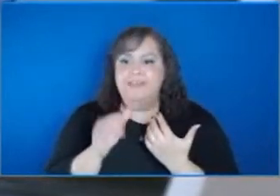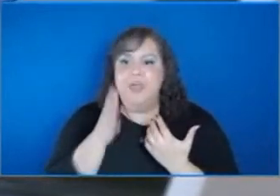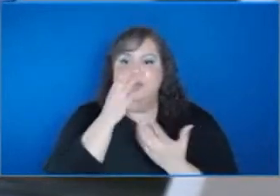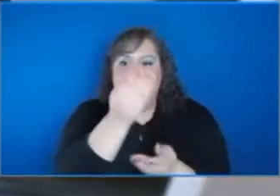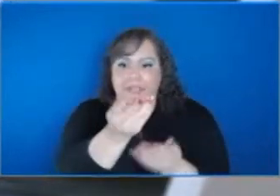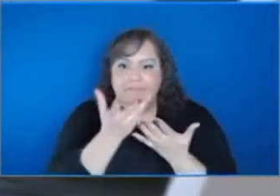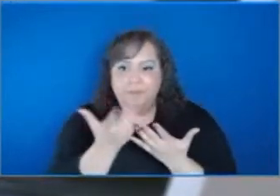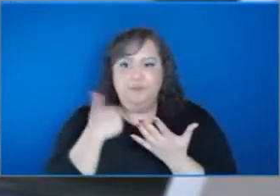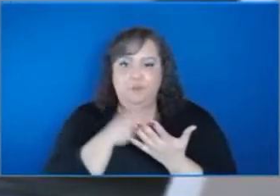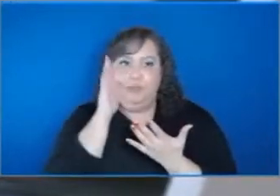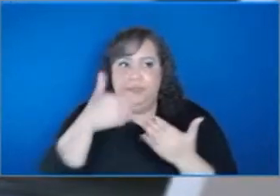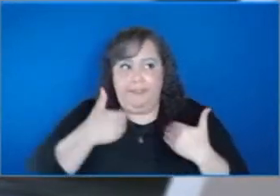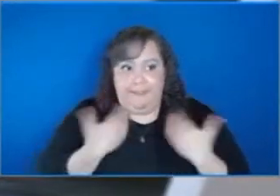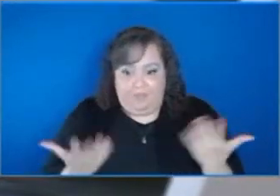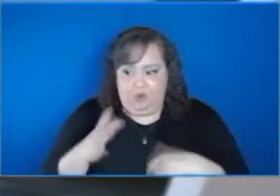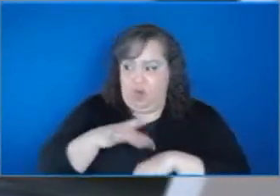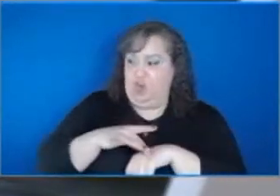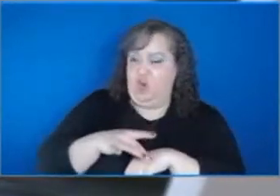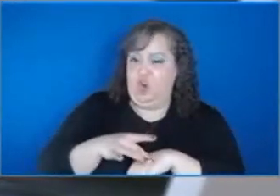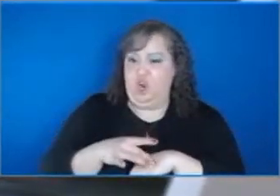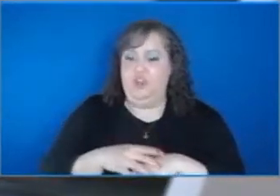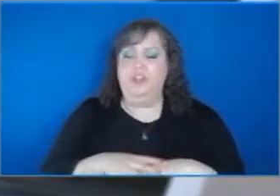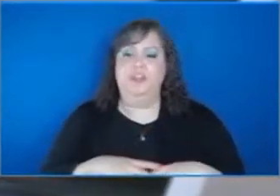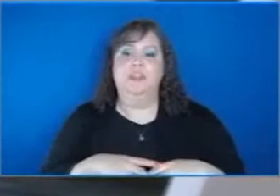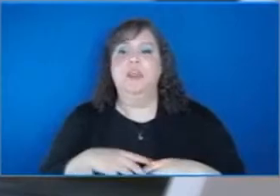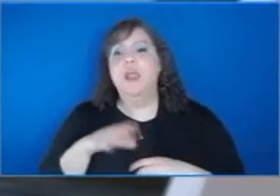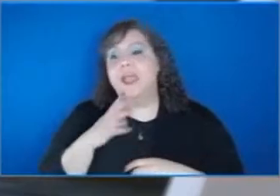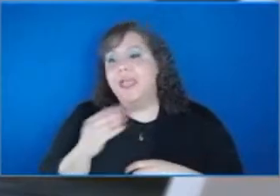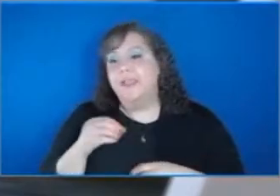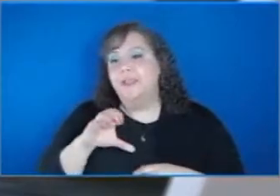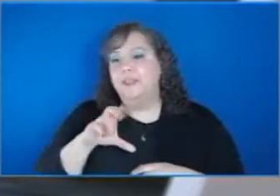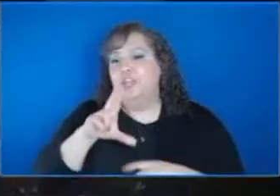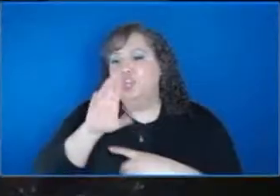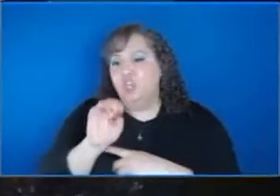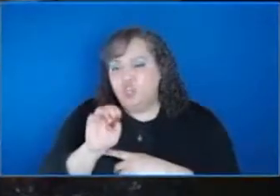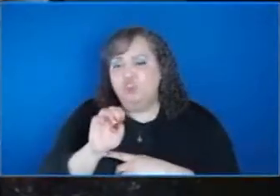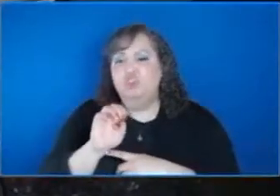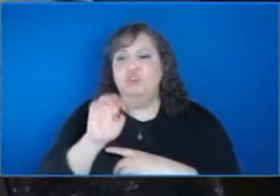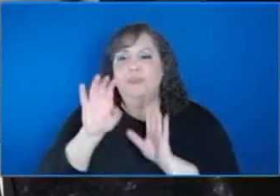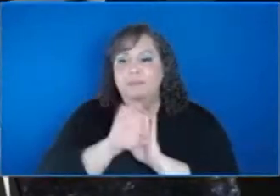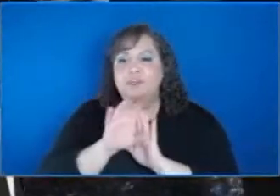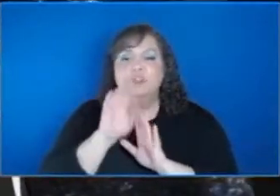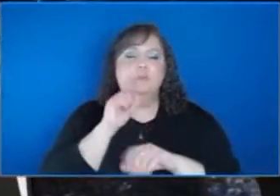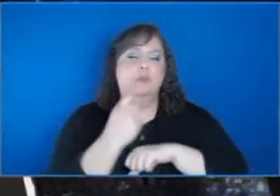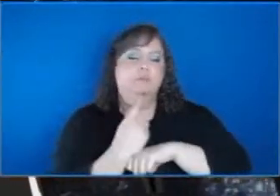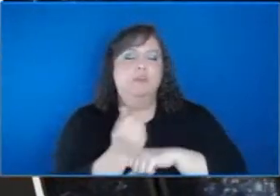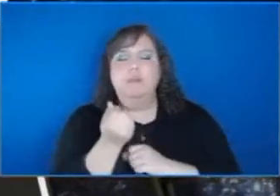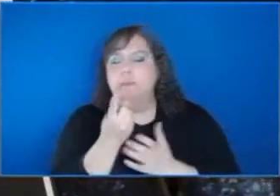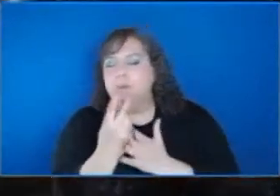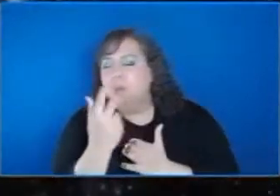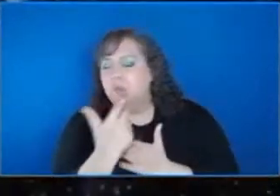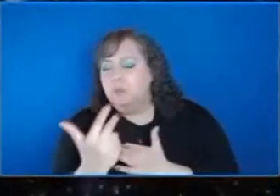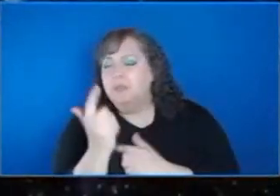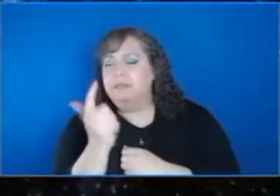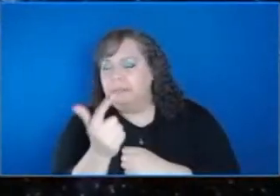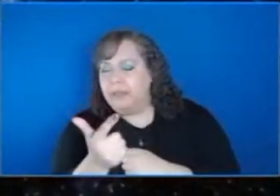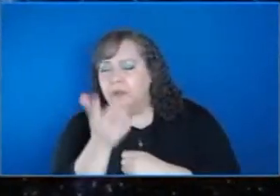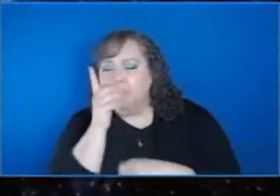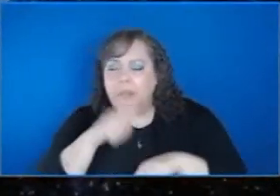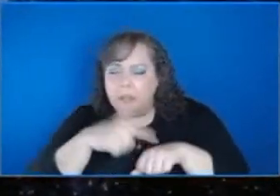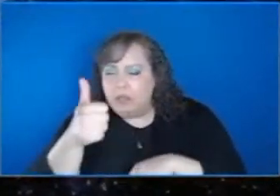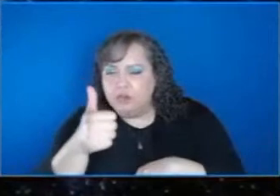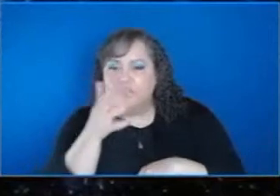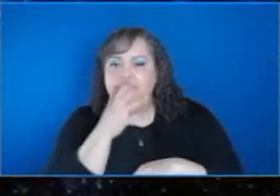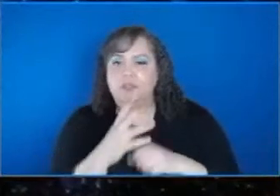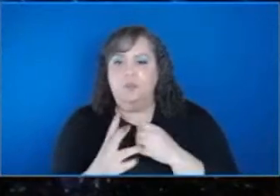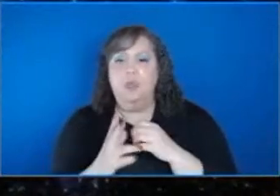have here on the Earth. The Lichia Cube images will get transmitted back a few weeks later, and it'll take them a little bit longer, so they'll capture them and store them on board